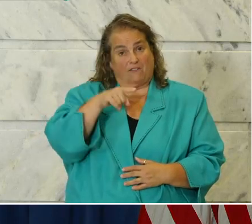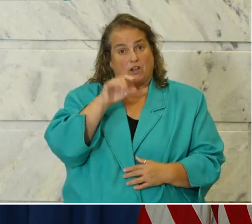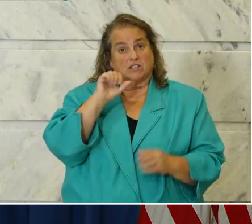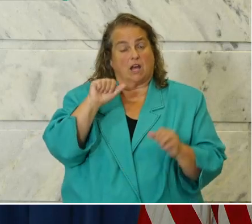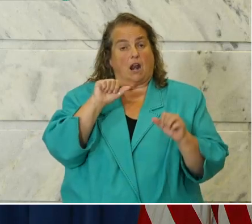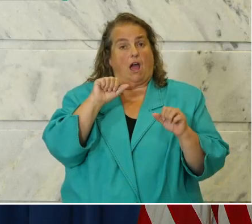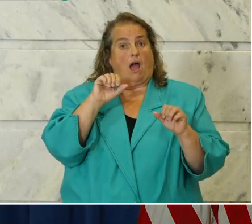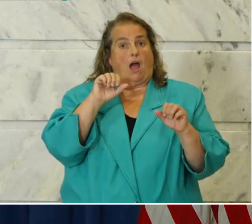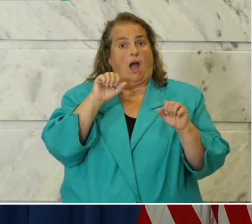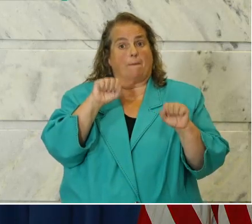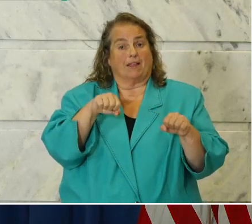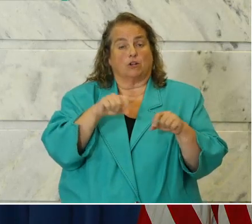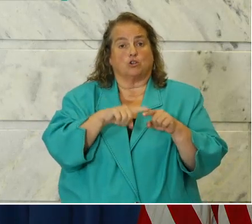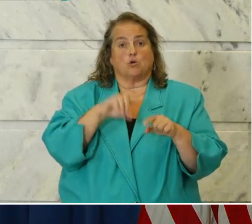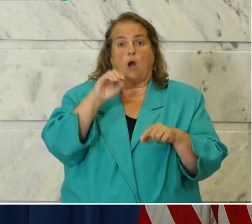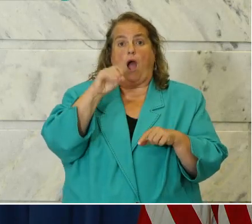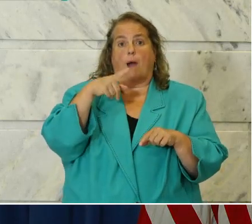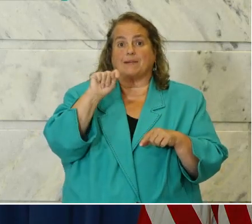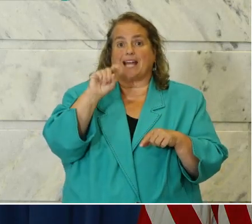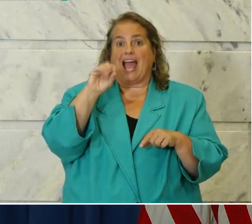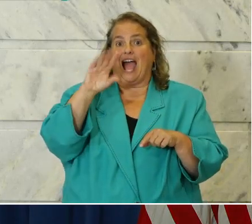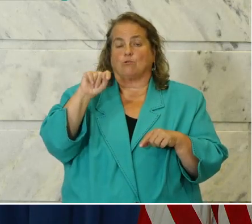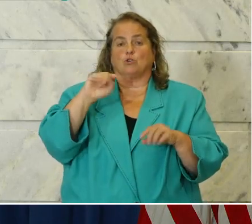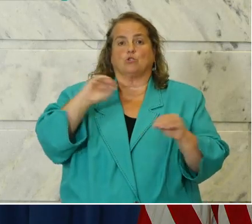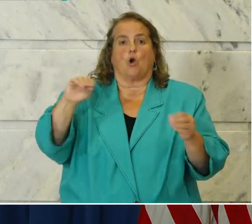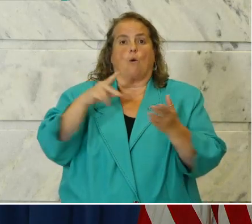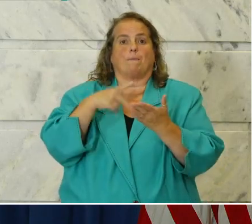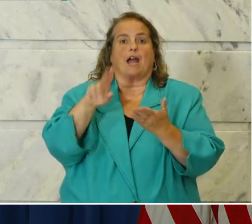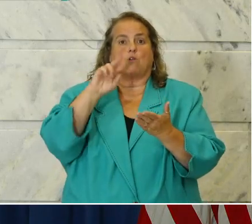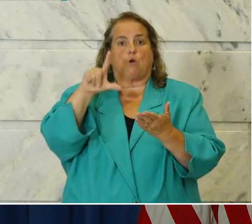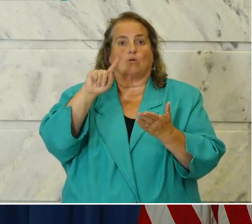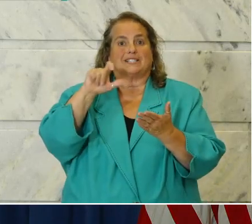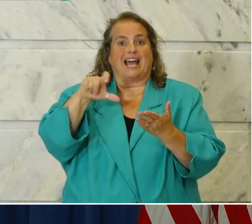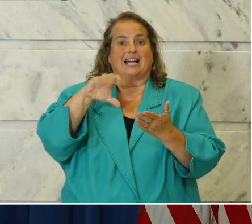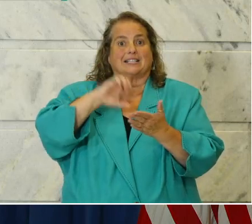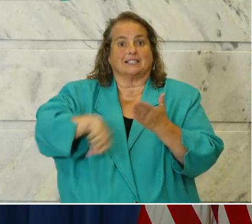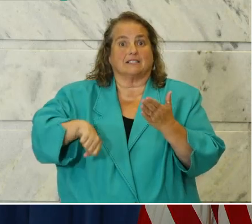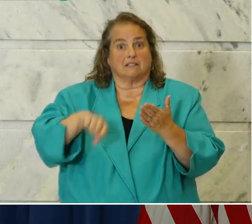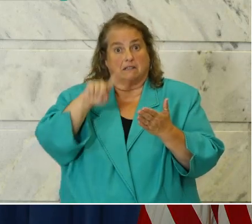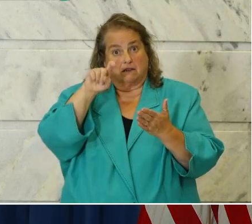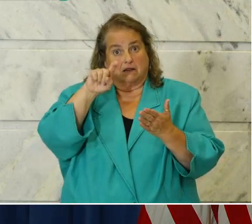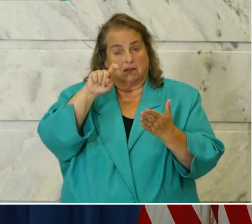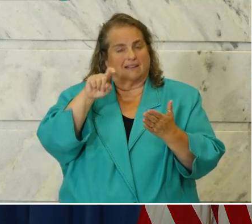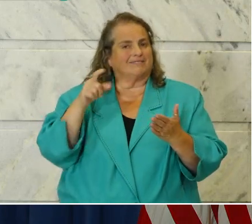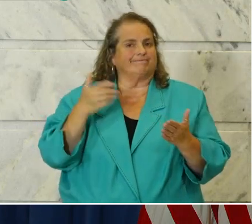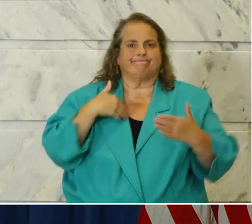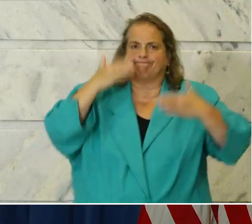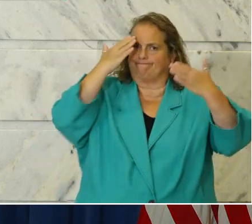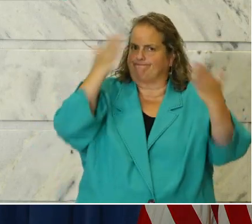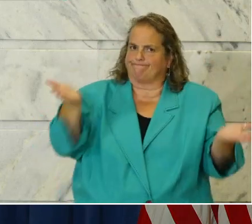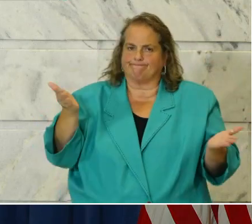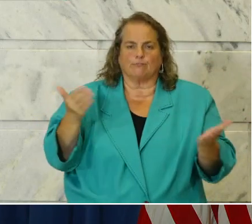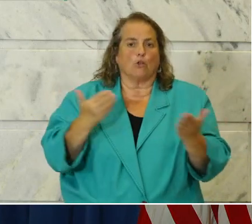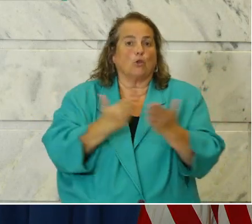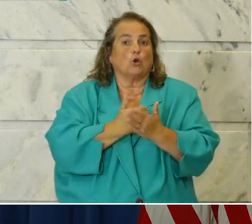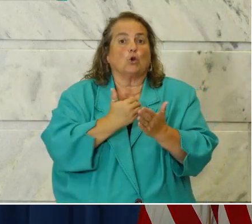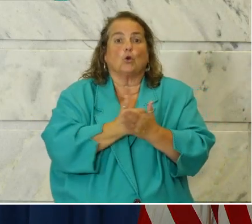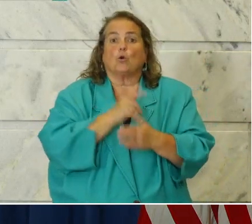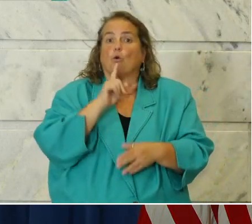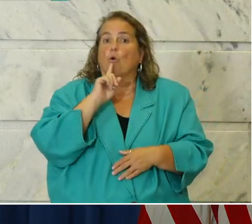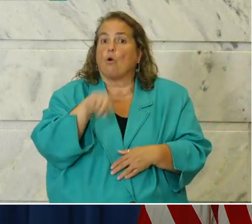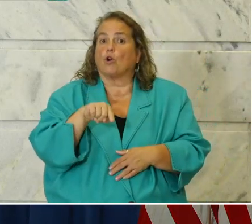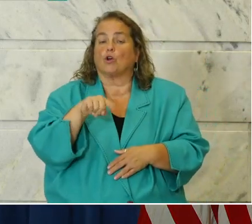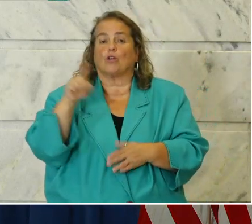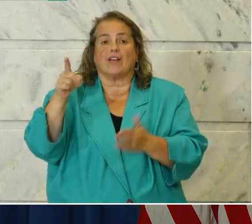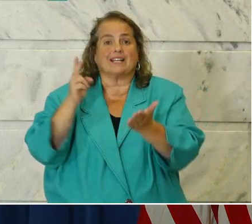opt-out on the payroll tax. Again, there's just so much uncertainty that's out there about these new orders, and